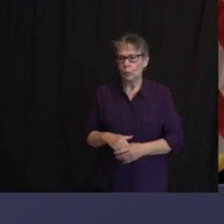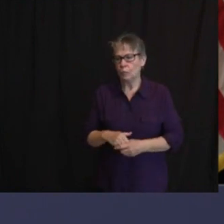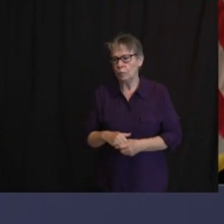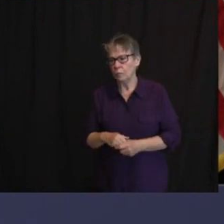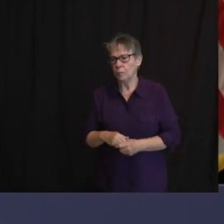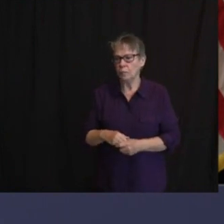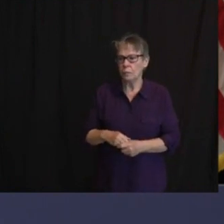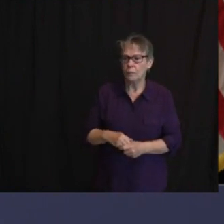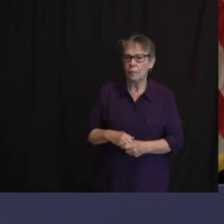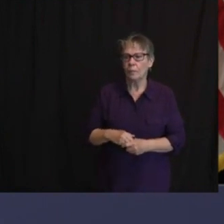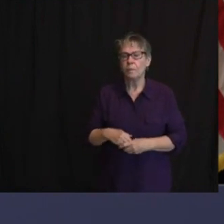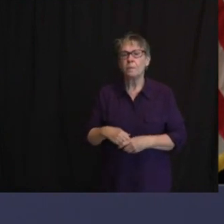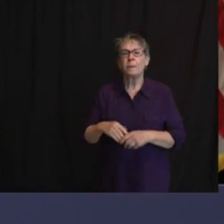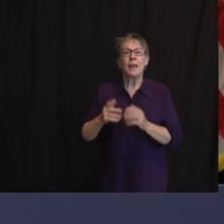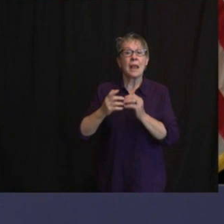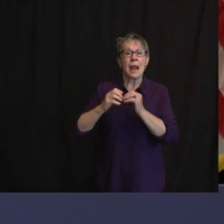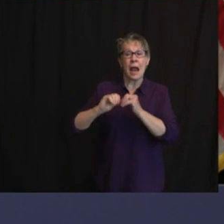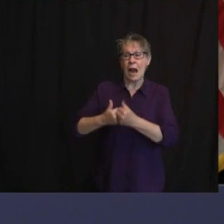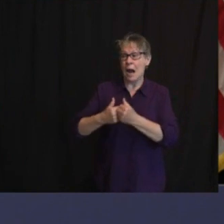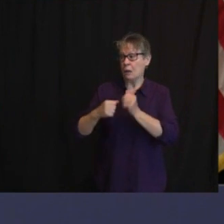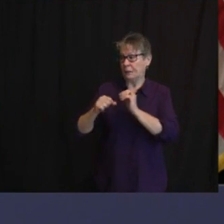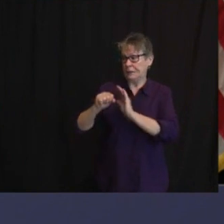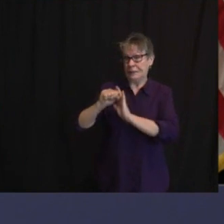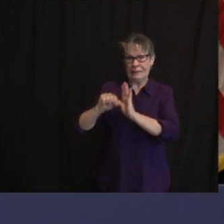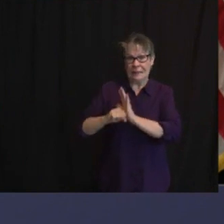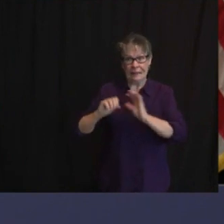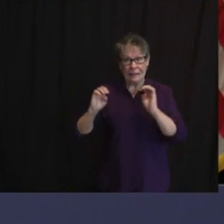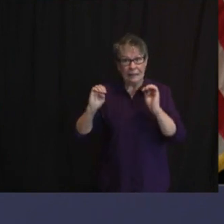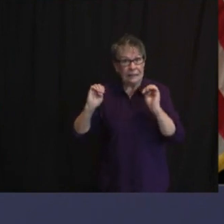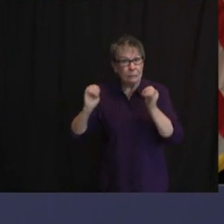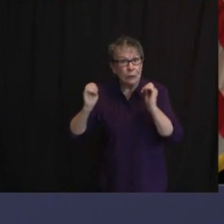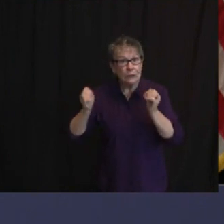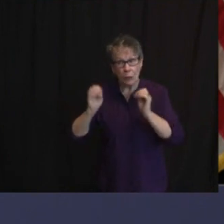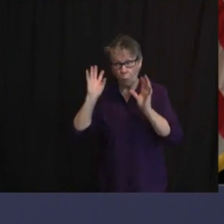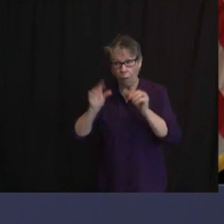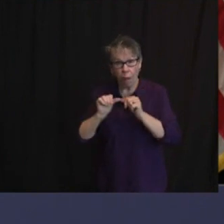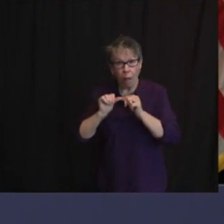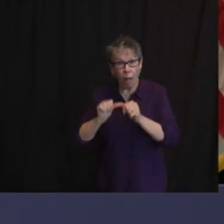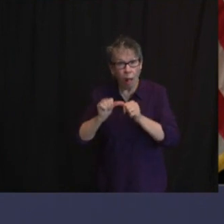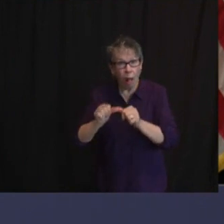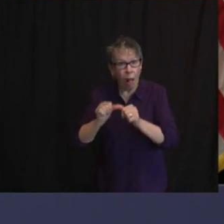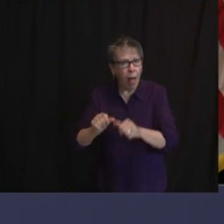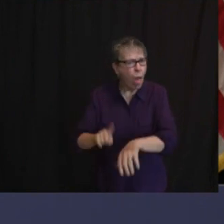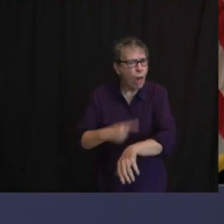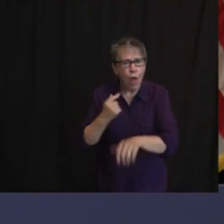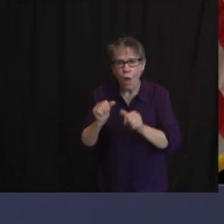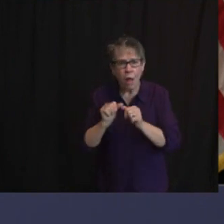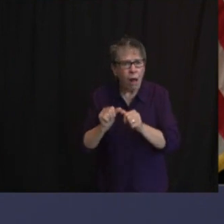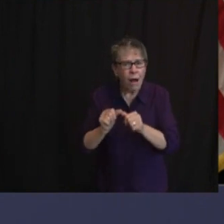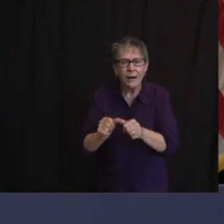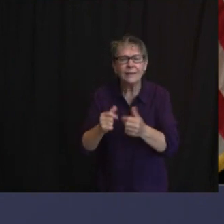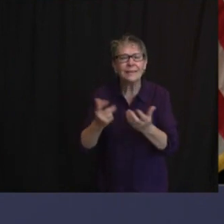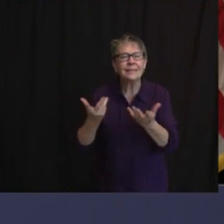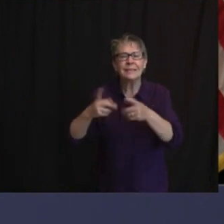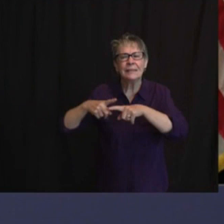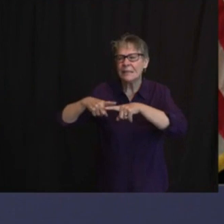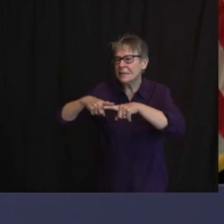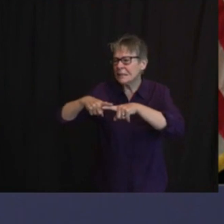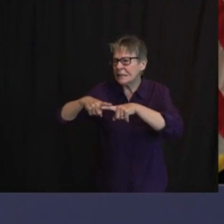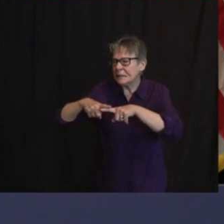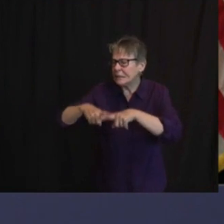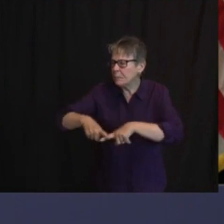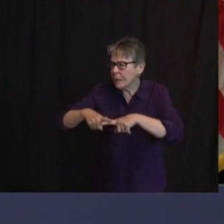facts as that have caused or created the emergency, and clearly the facts that created the emergency based on the presentation